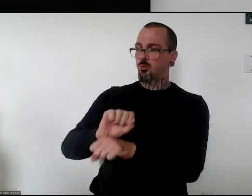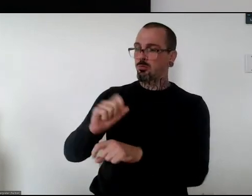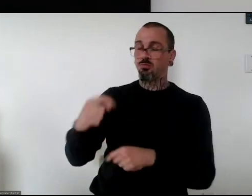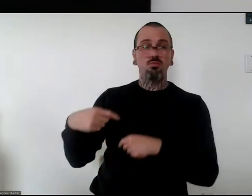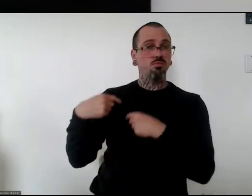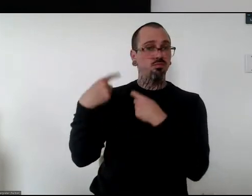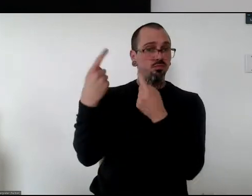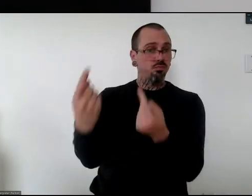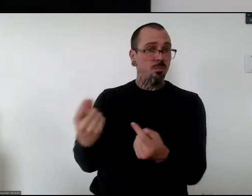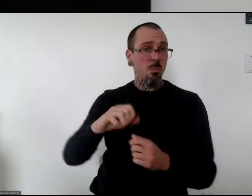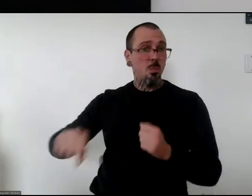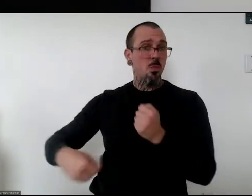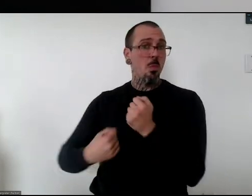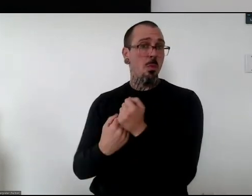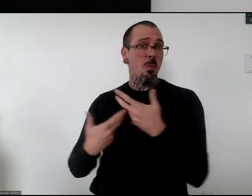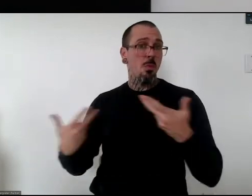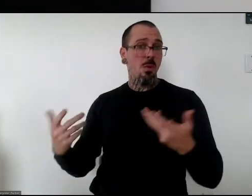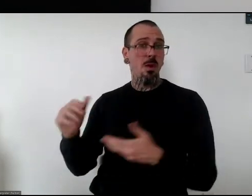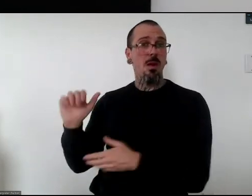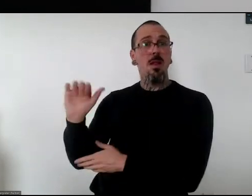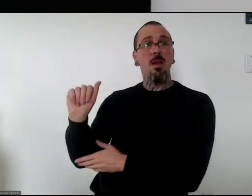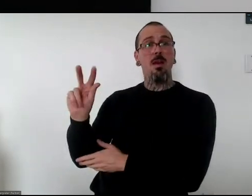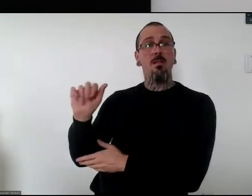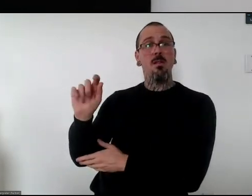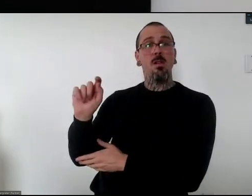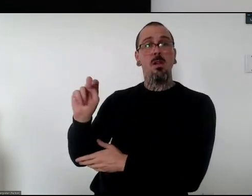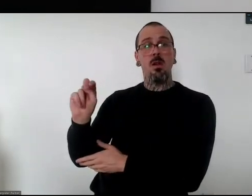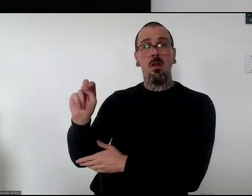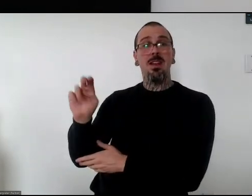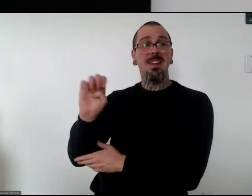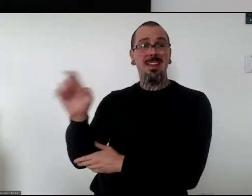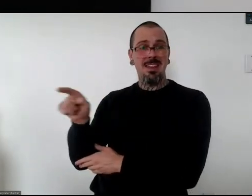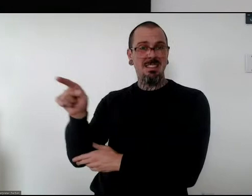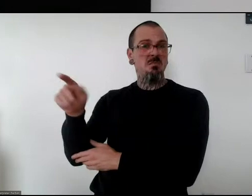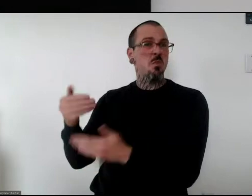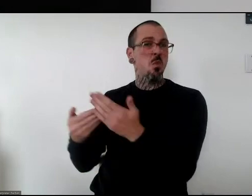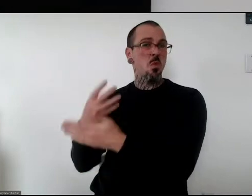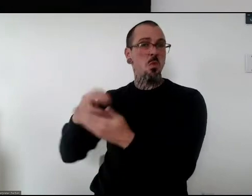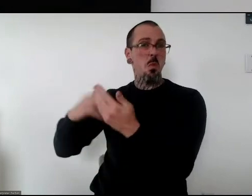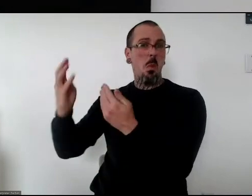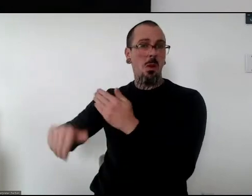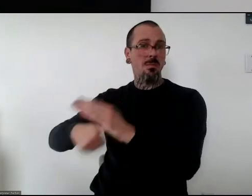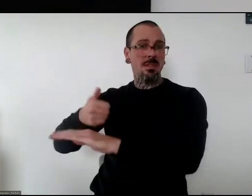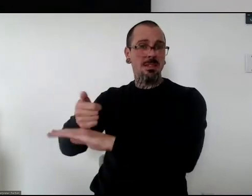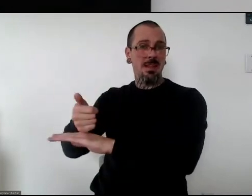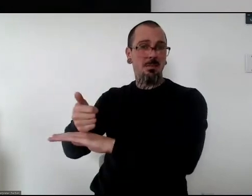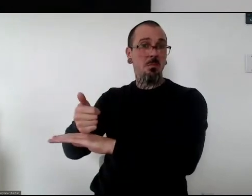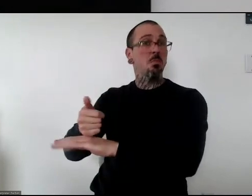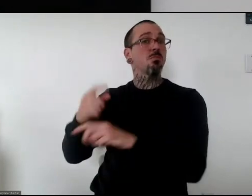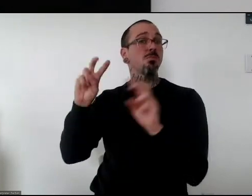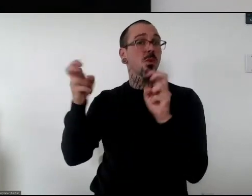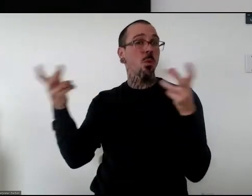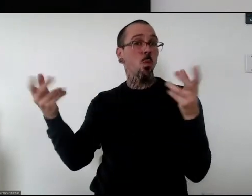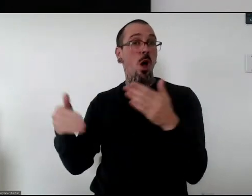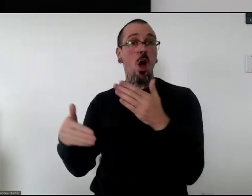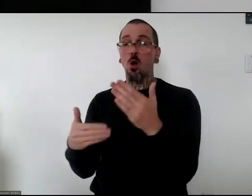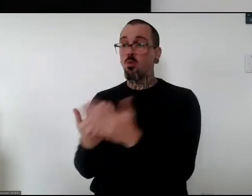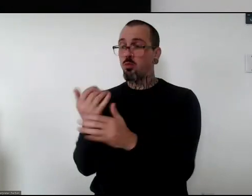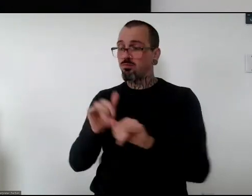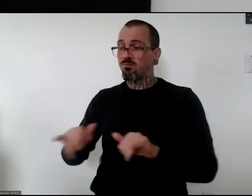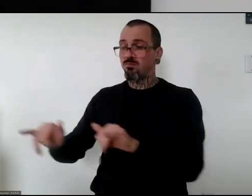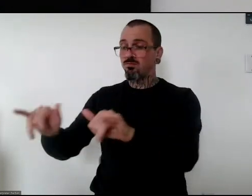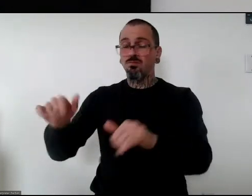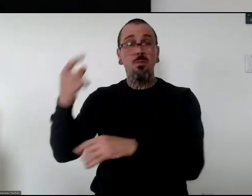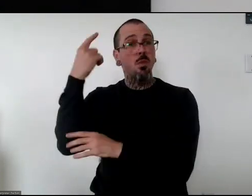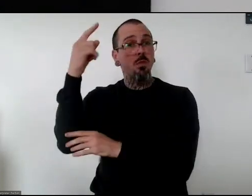with their creation of a new program titled Navigating New Norms of Masculinity. This program is aimed at